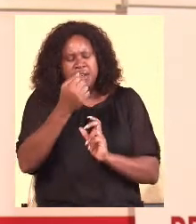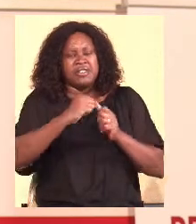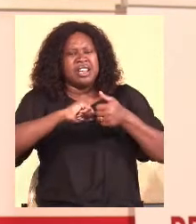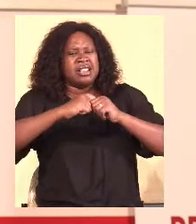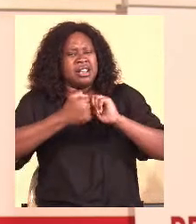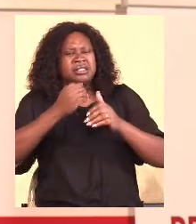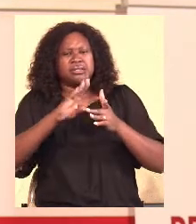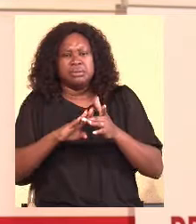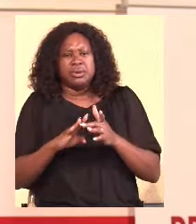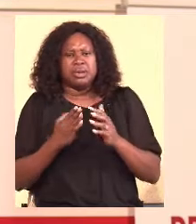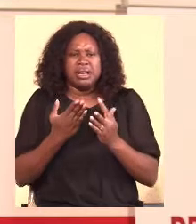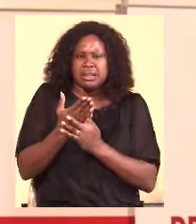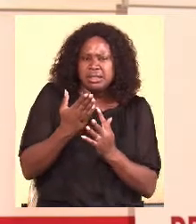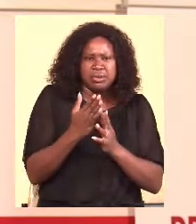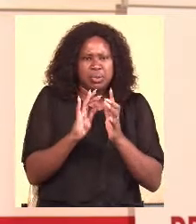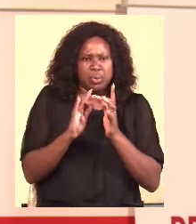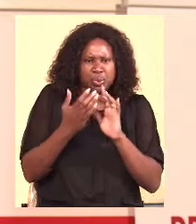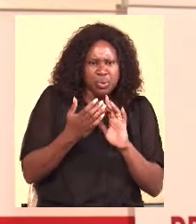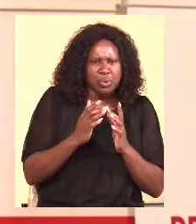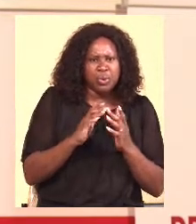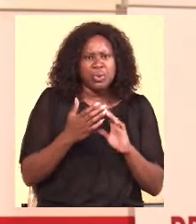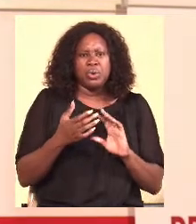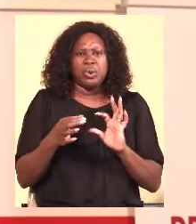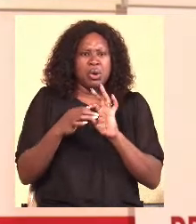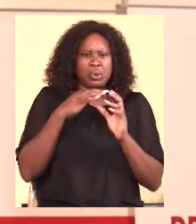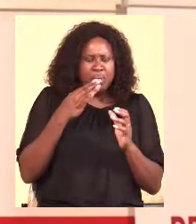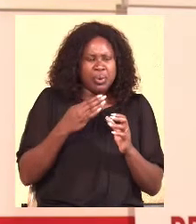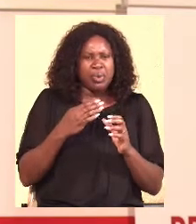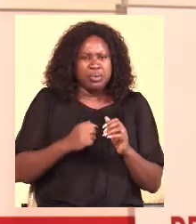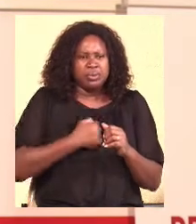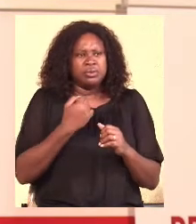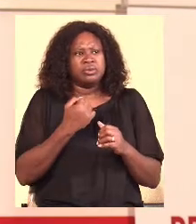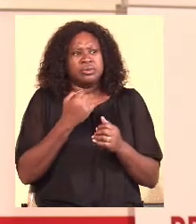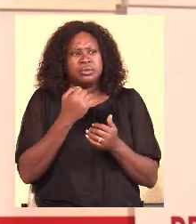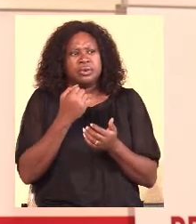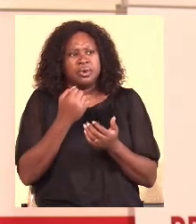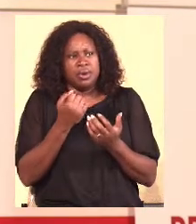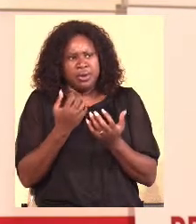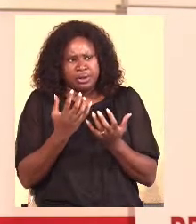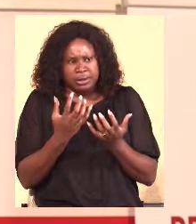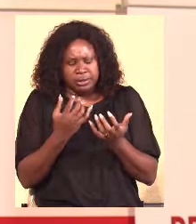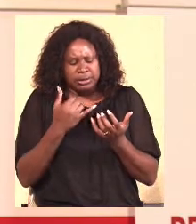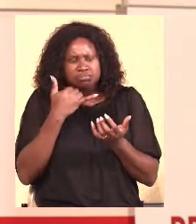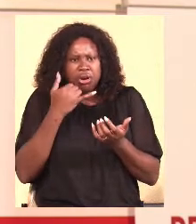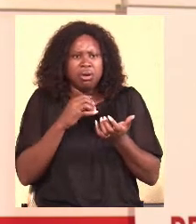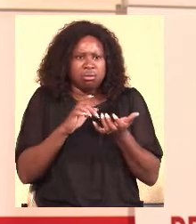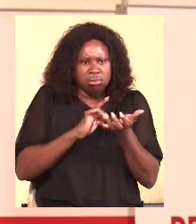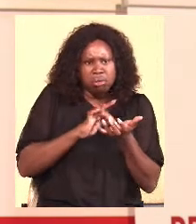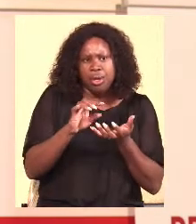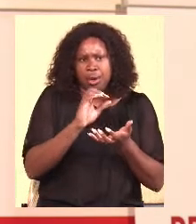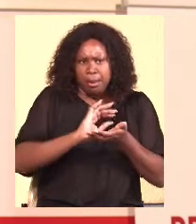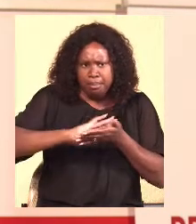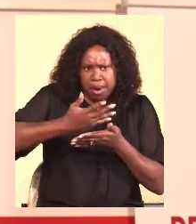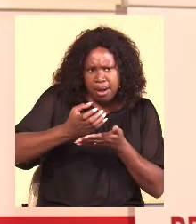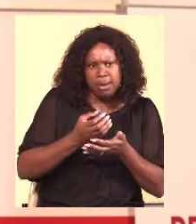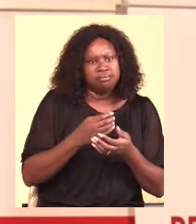access, connectivity, possession or ownership of relevant electronic gadgets,